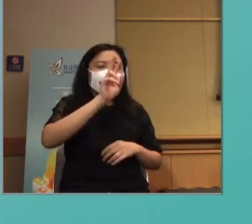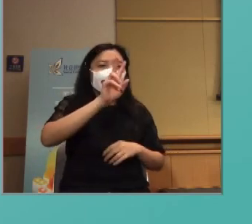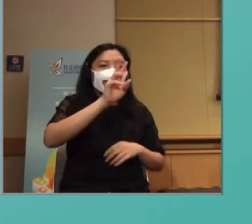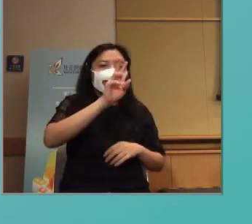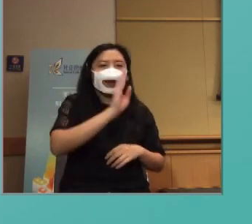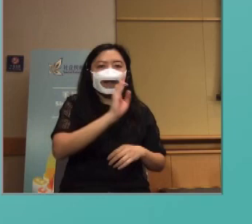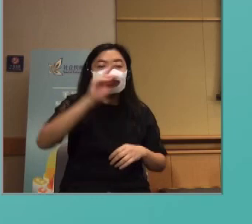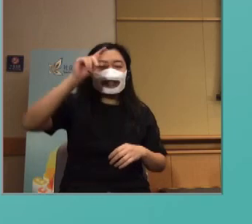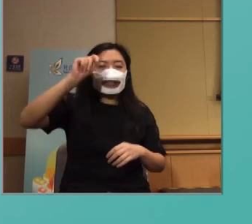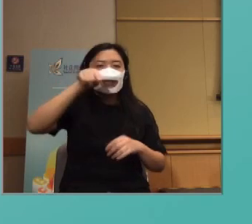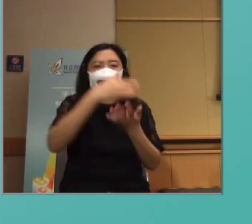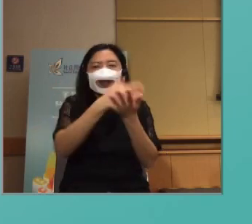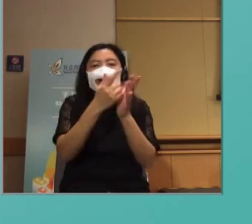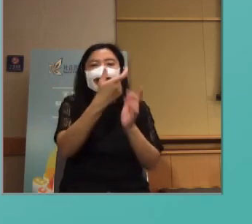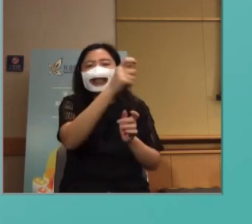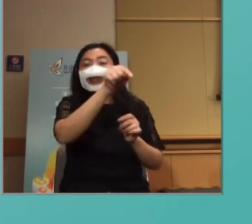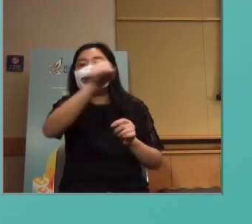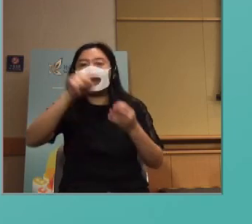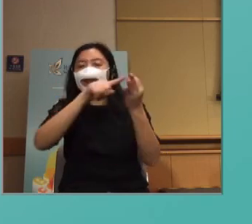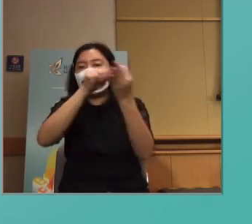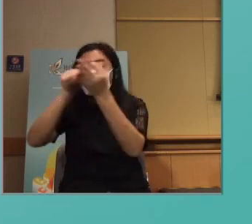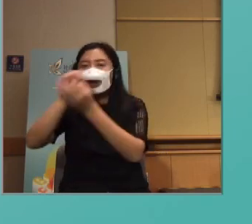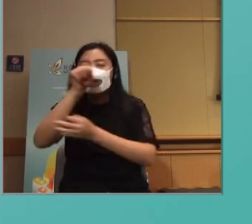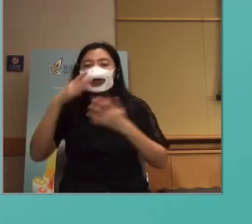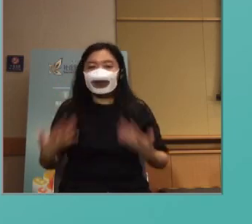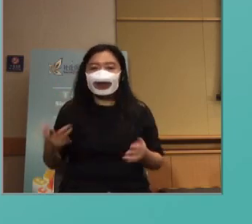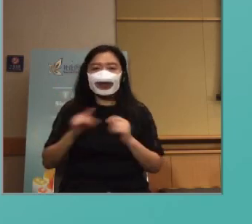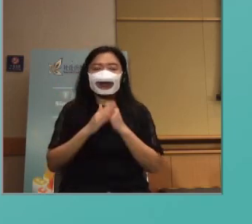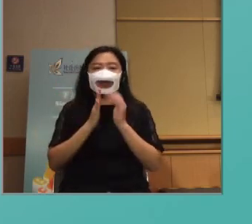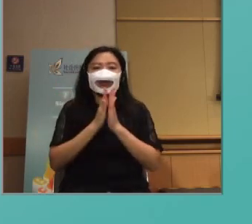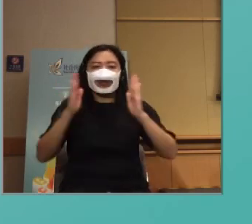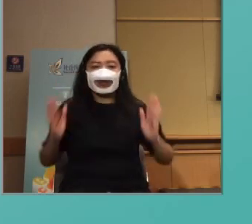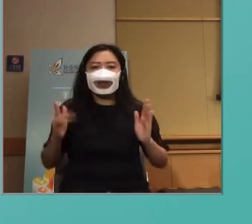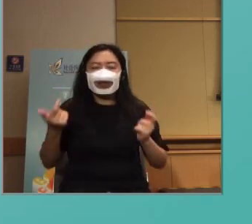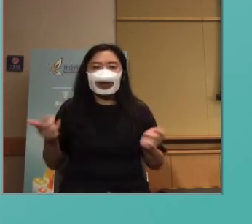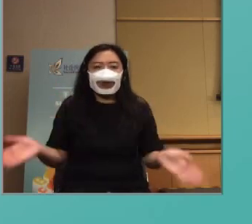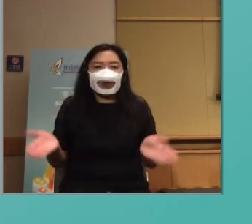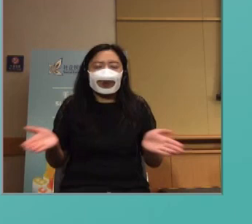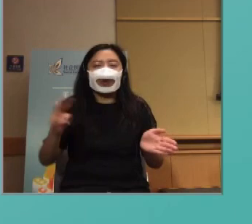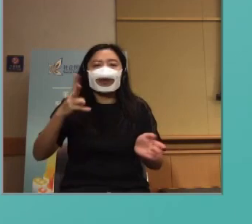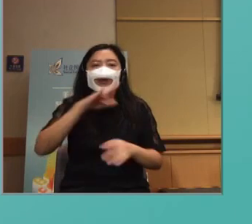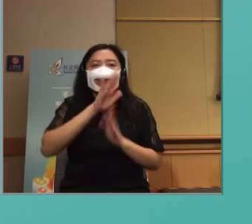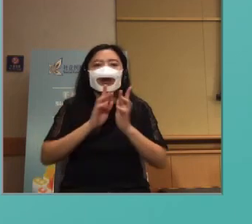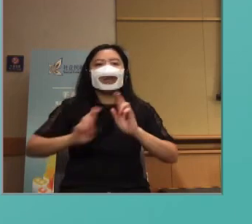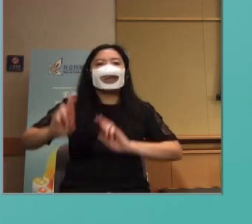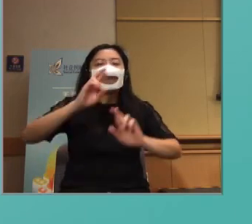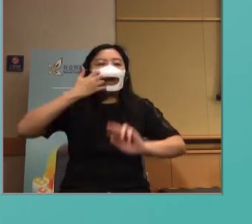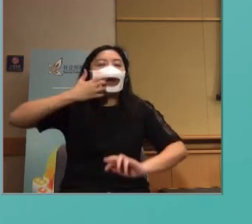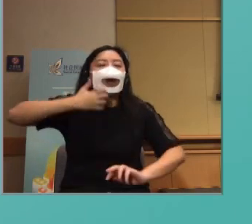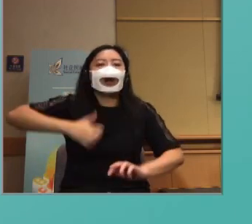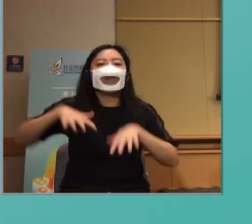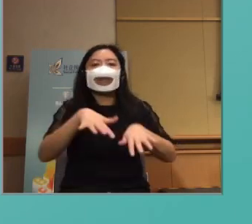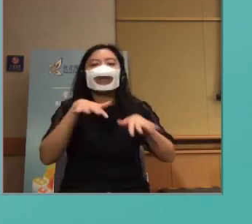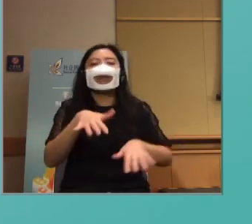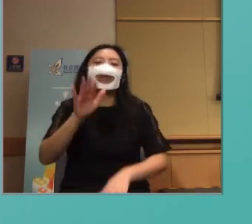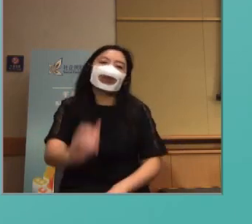winter, accelerating the winter a little bit faster, it makes it very hard to see, like, oh, what's going to